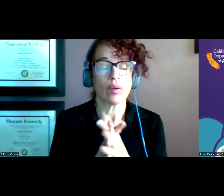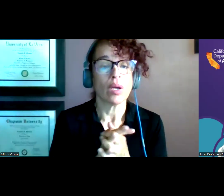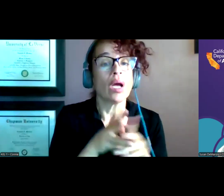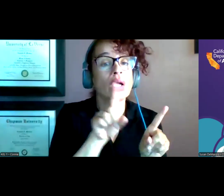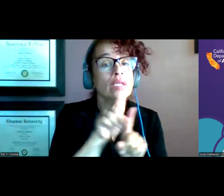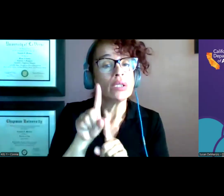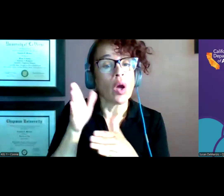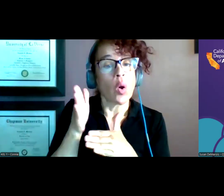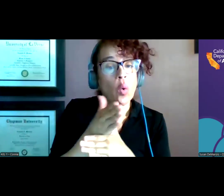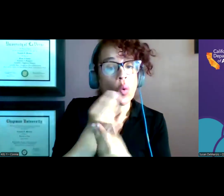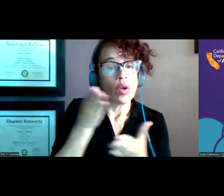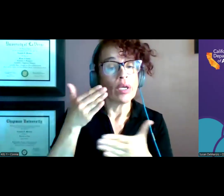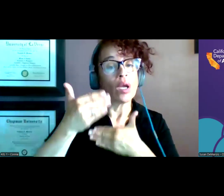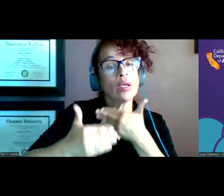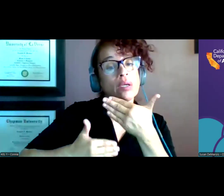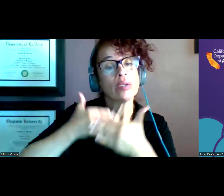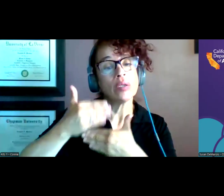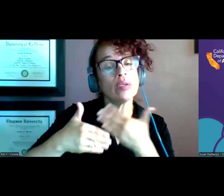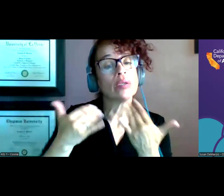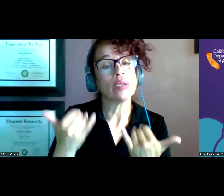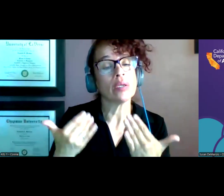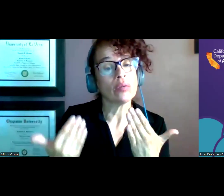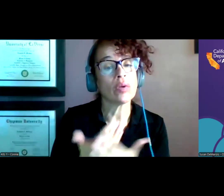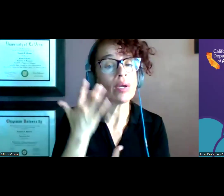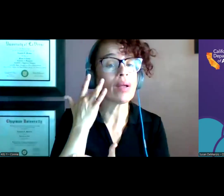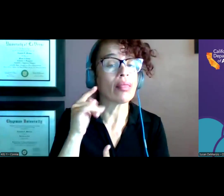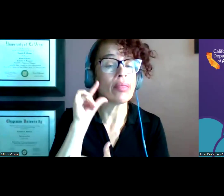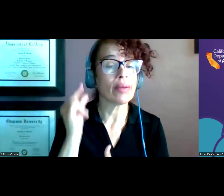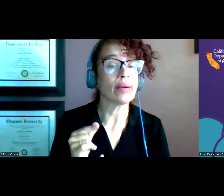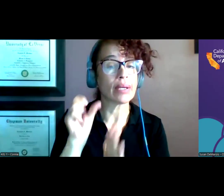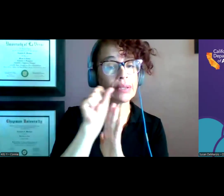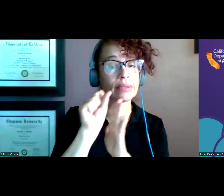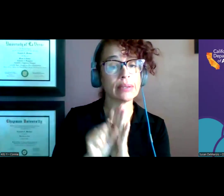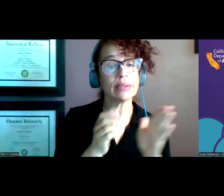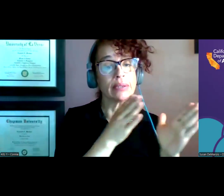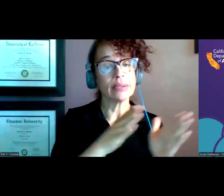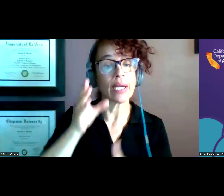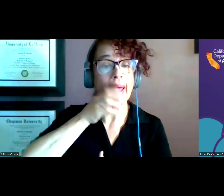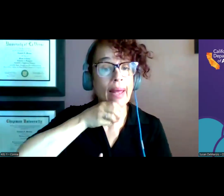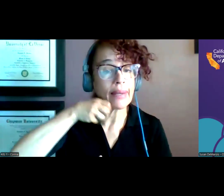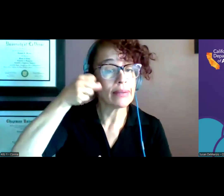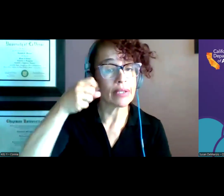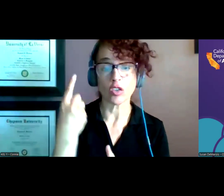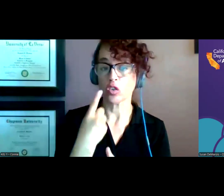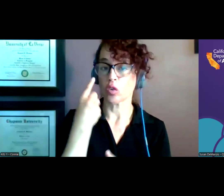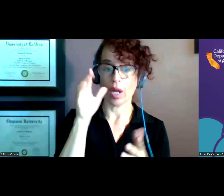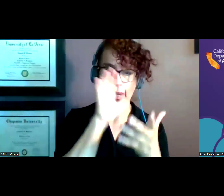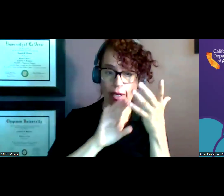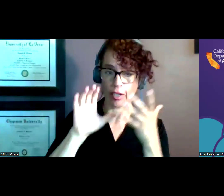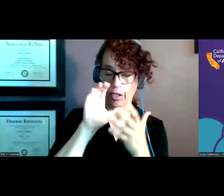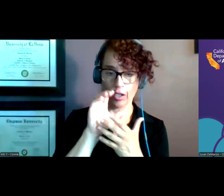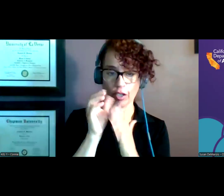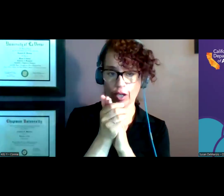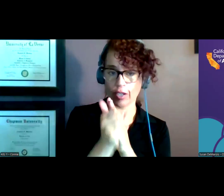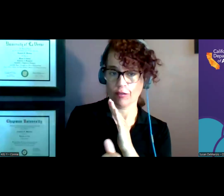Also wanted to share that we're in the process right now of updating California's state plan on aging, not to be confused with the master